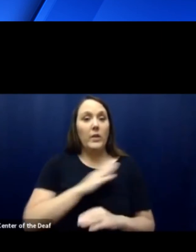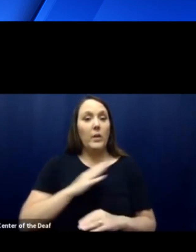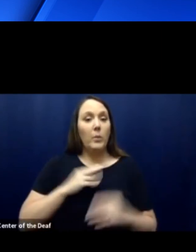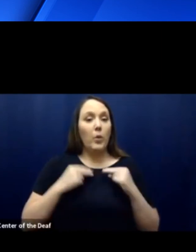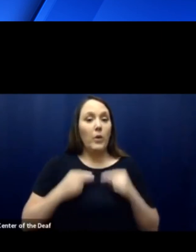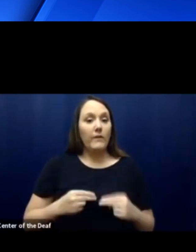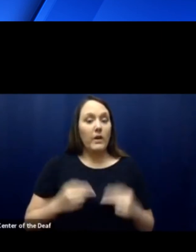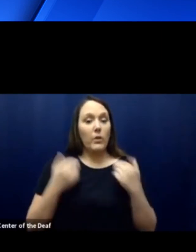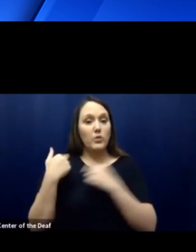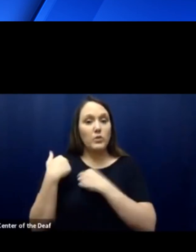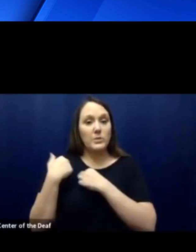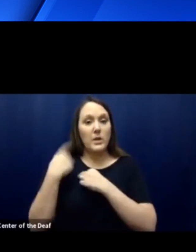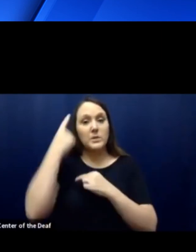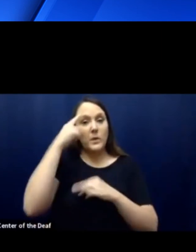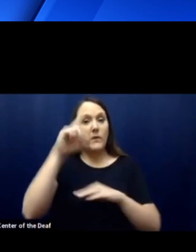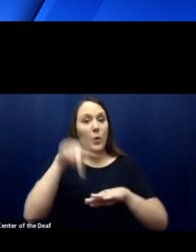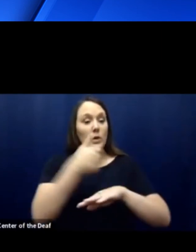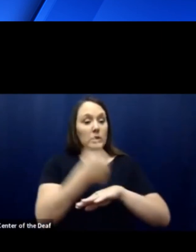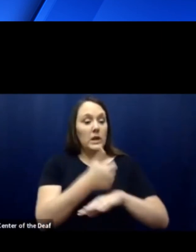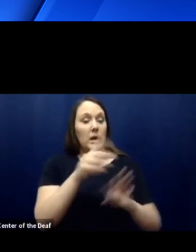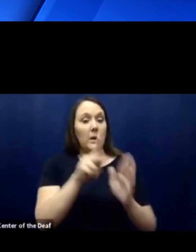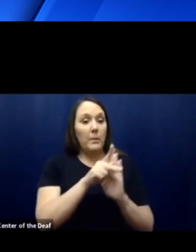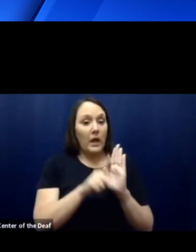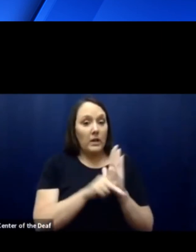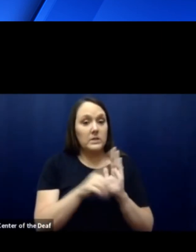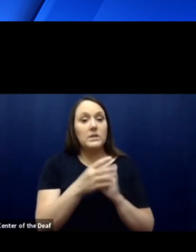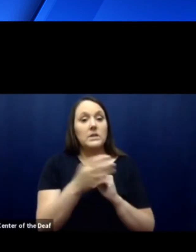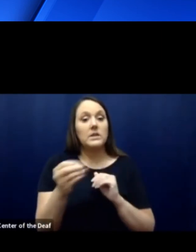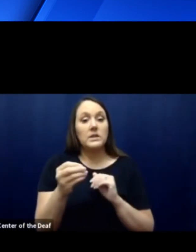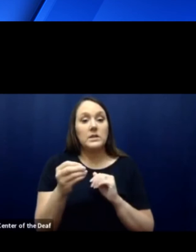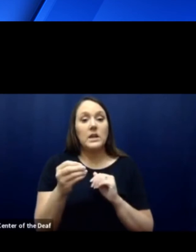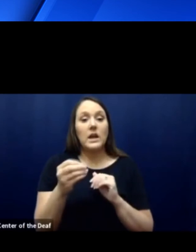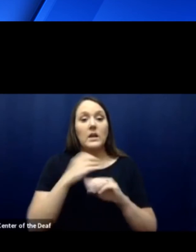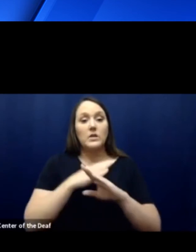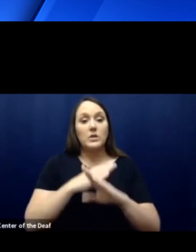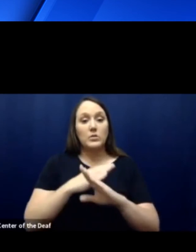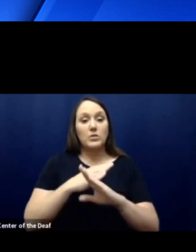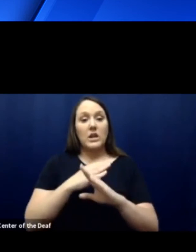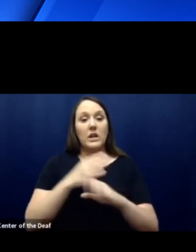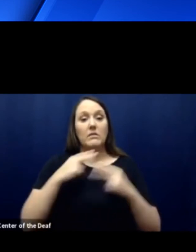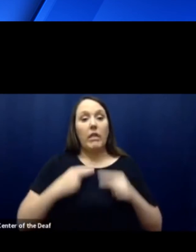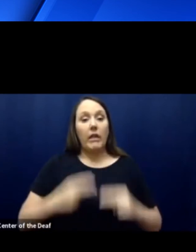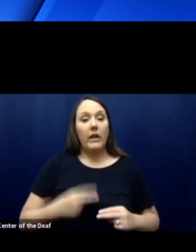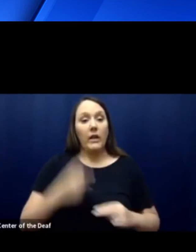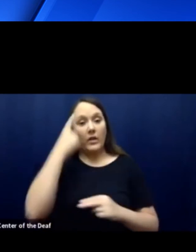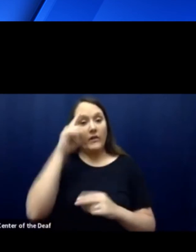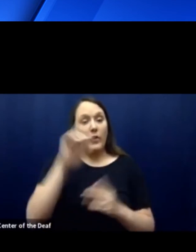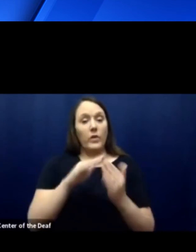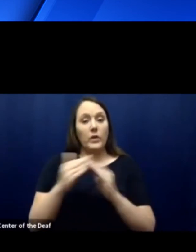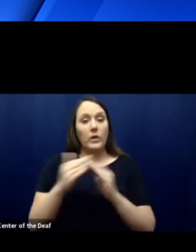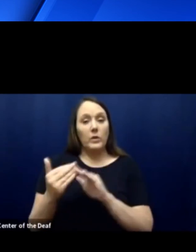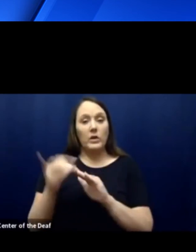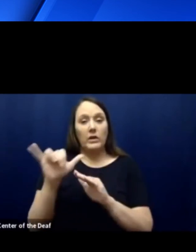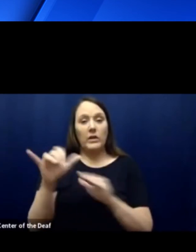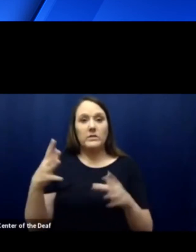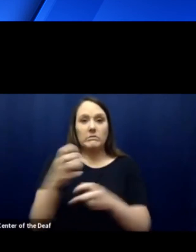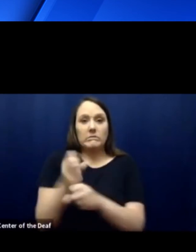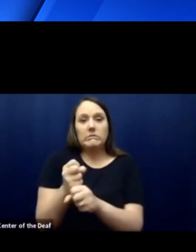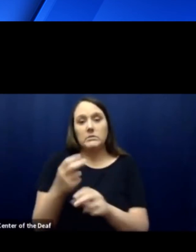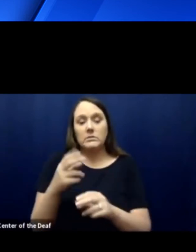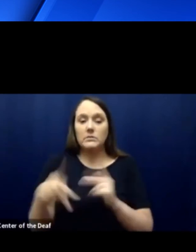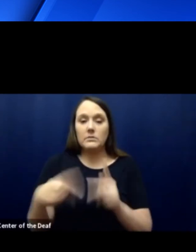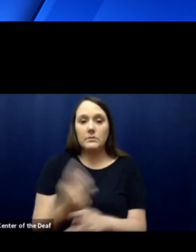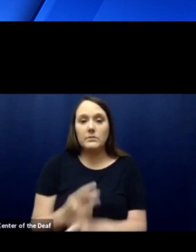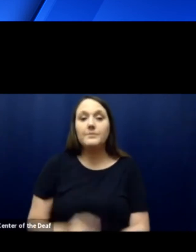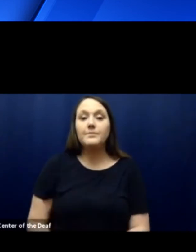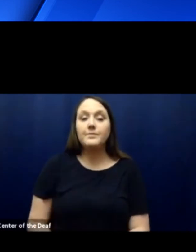responsibility for setting policy and to protect the health of the community. That's a very paraphrased version.